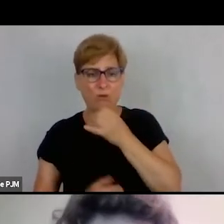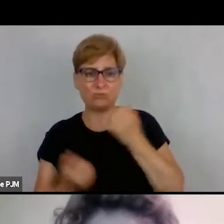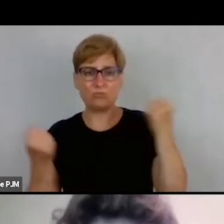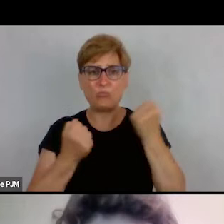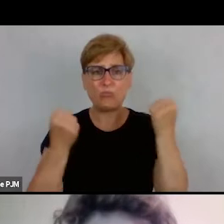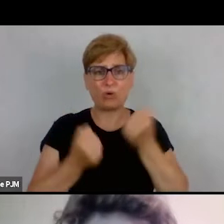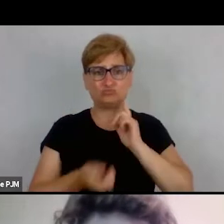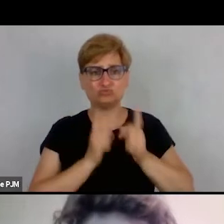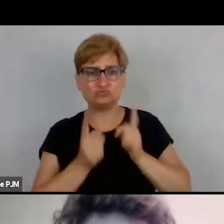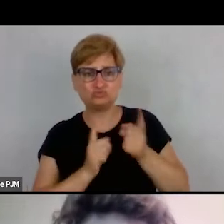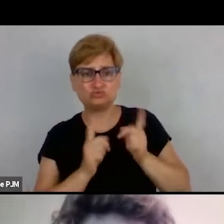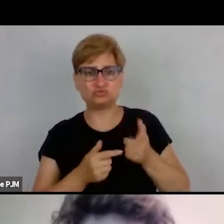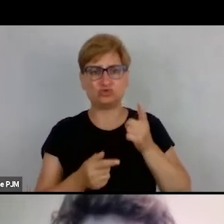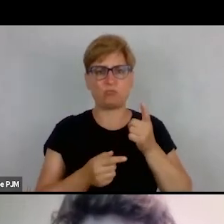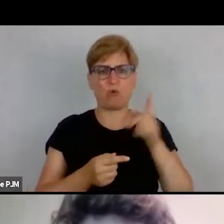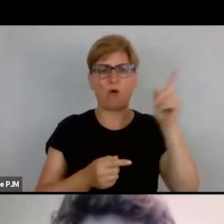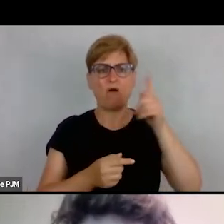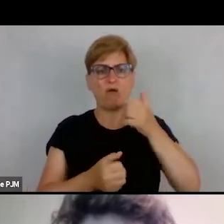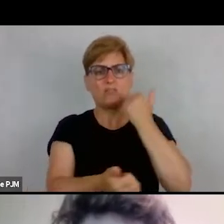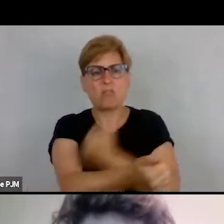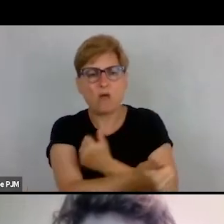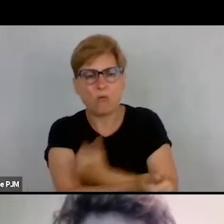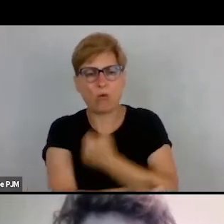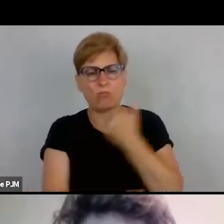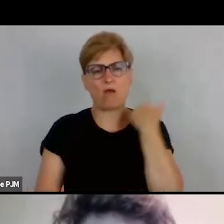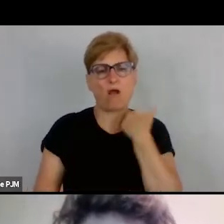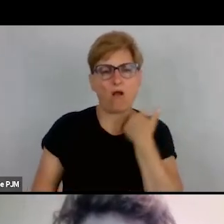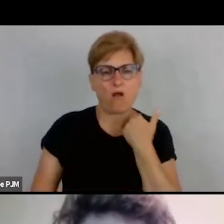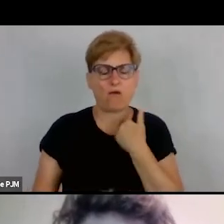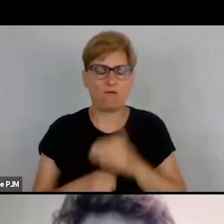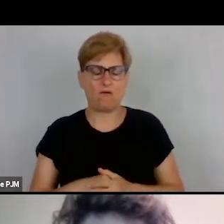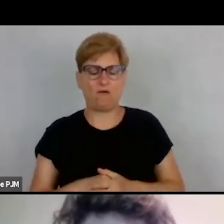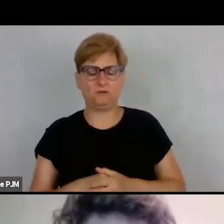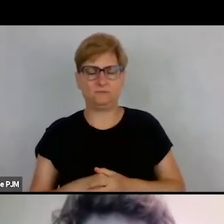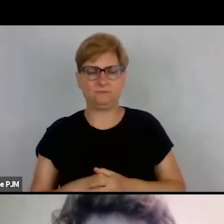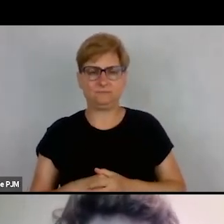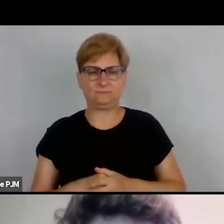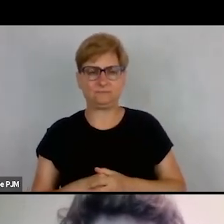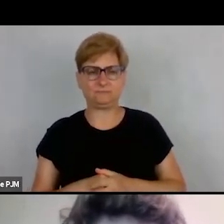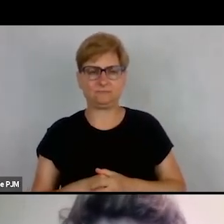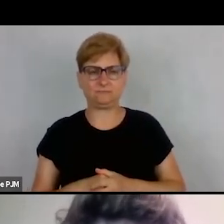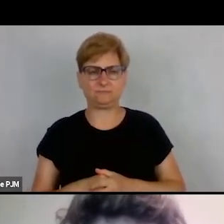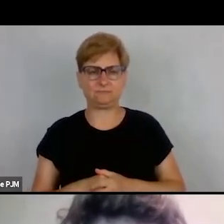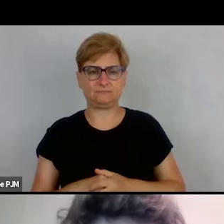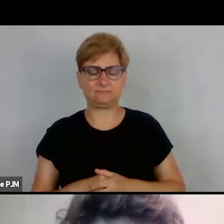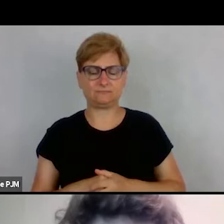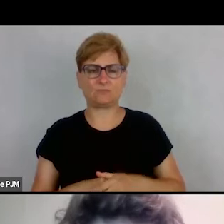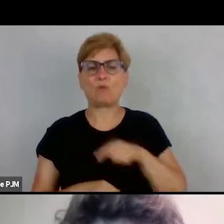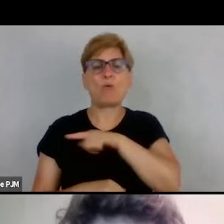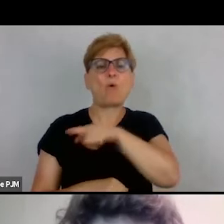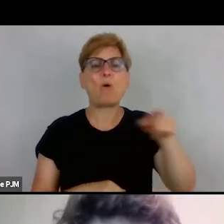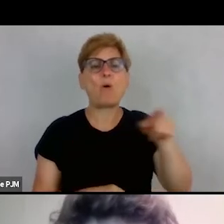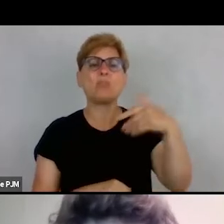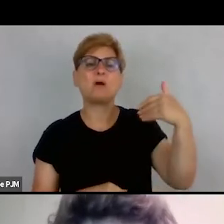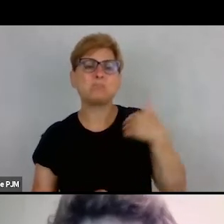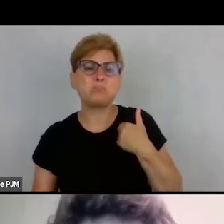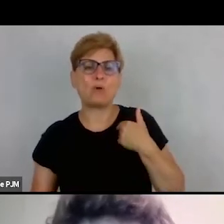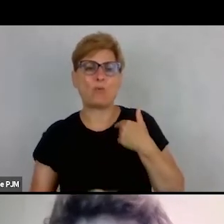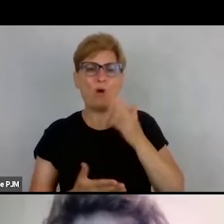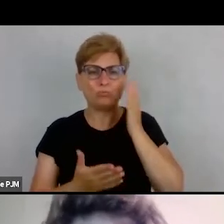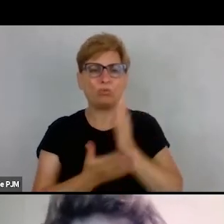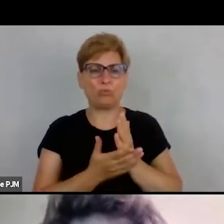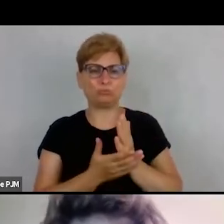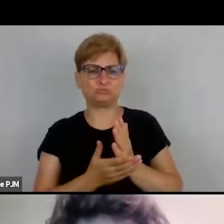HIV. And so they acquired HIV. And this, of course, was before the availability of antiretroviral treatment.